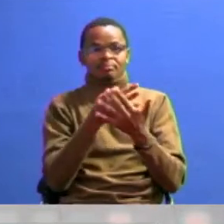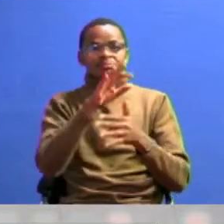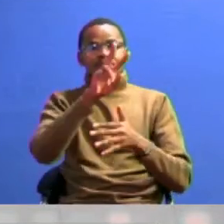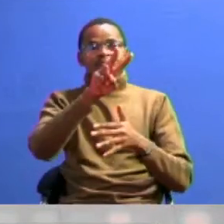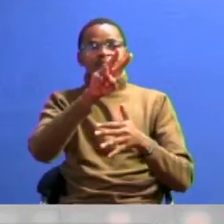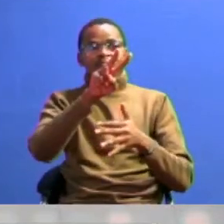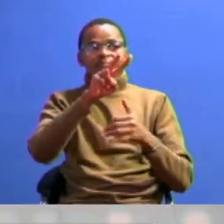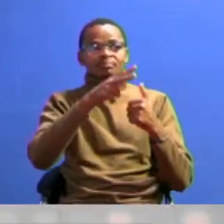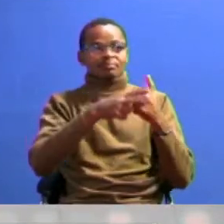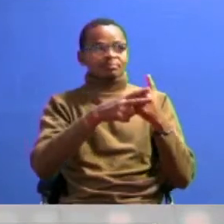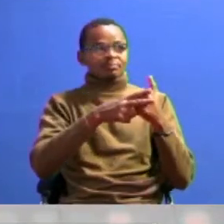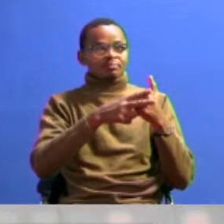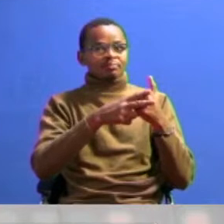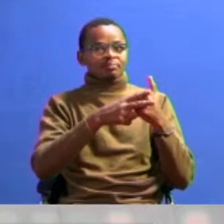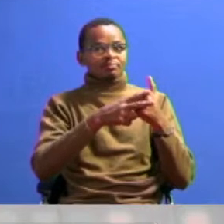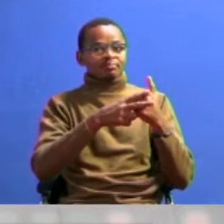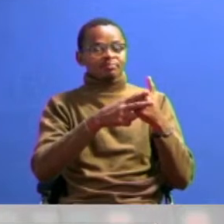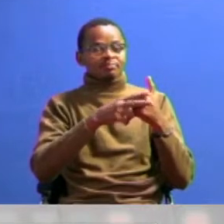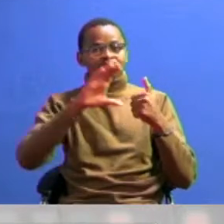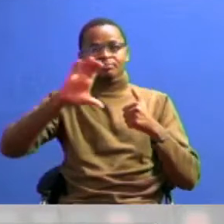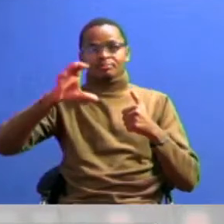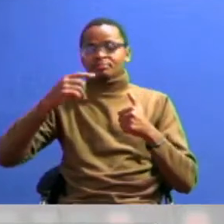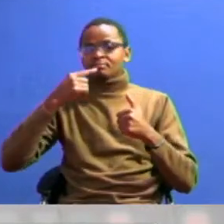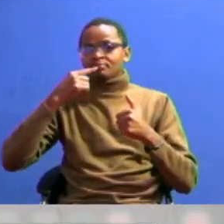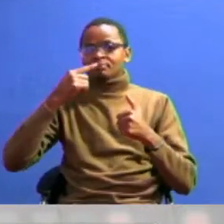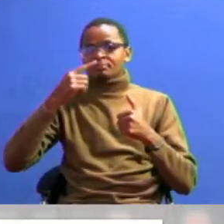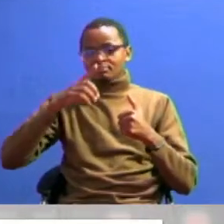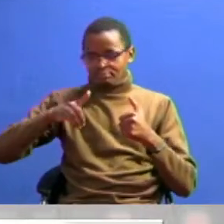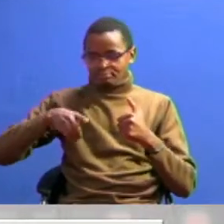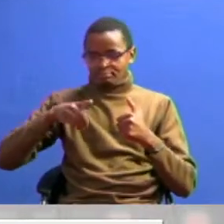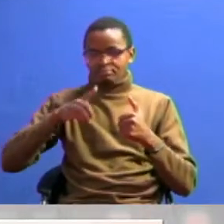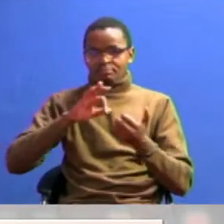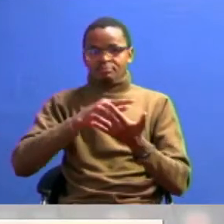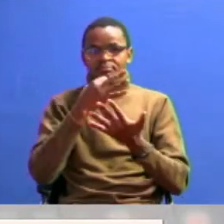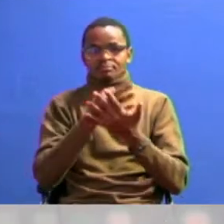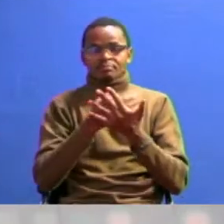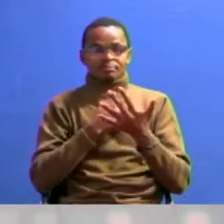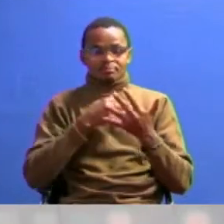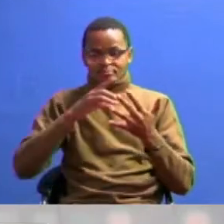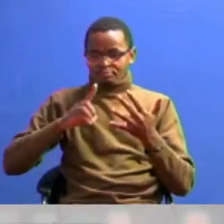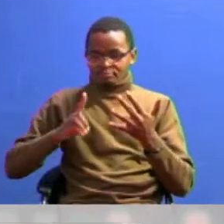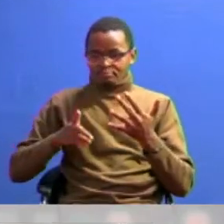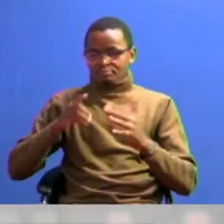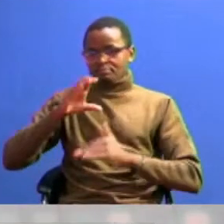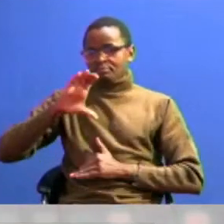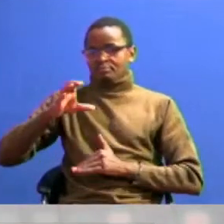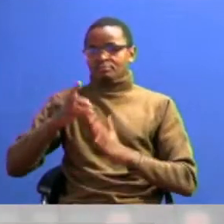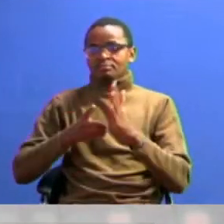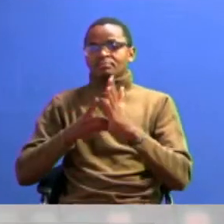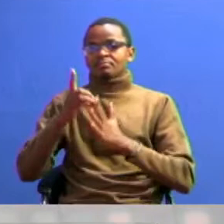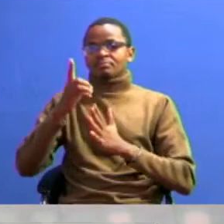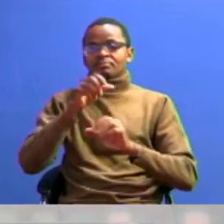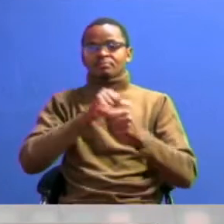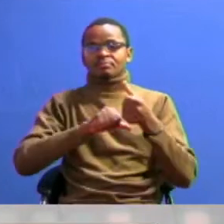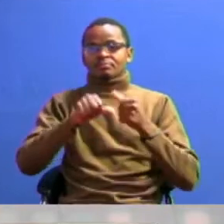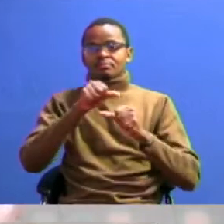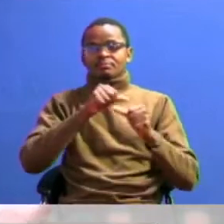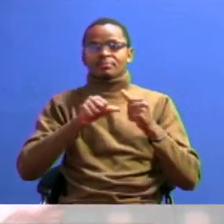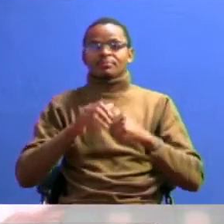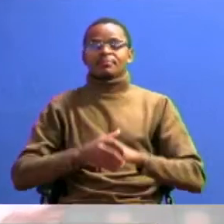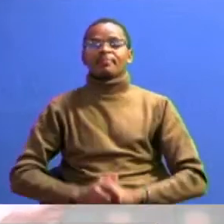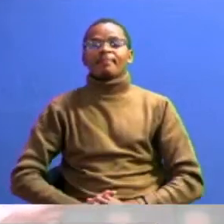47 counties. Now, these county leaders say that the delay of these funds have been delaying county development activities.